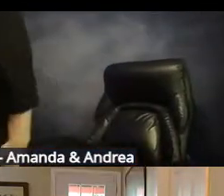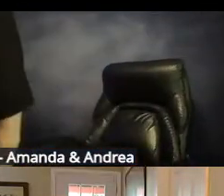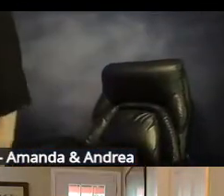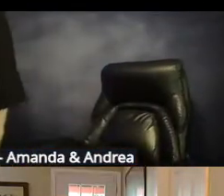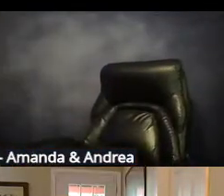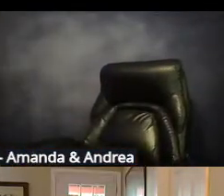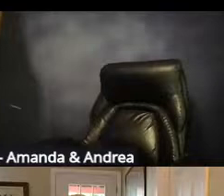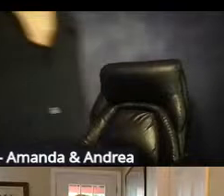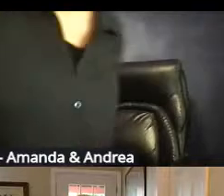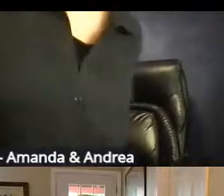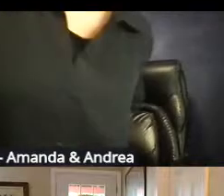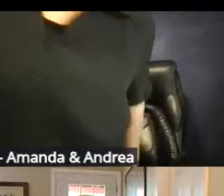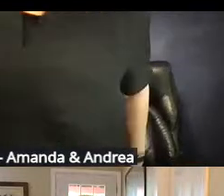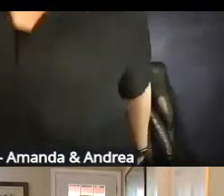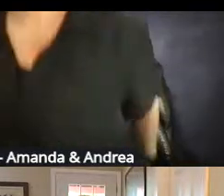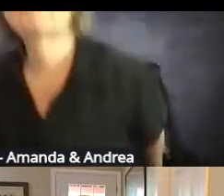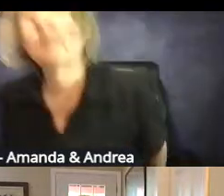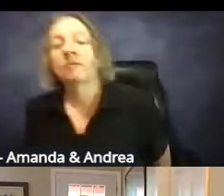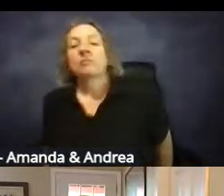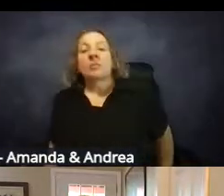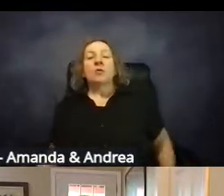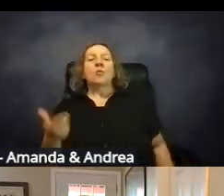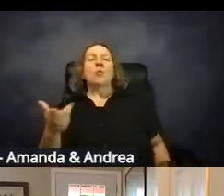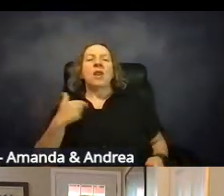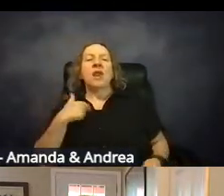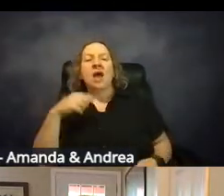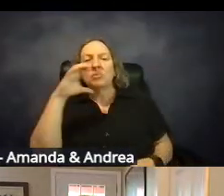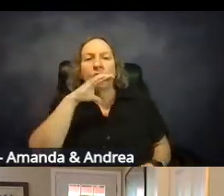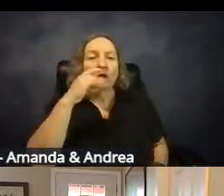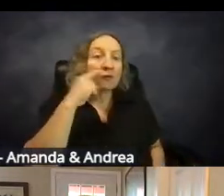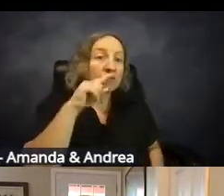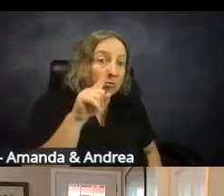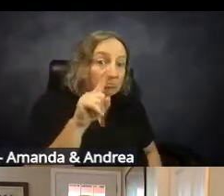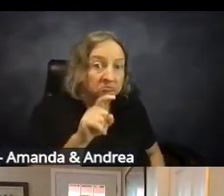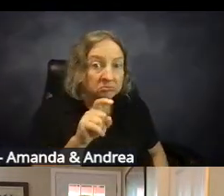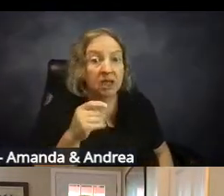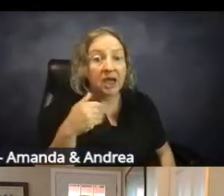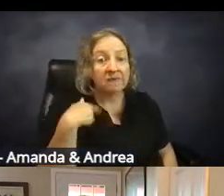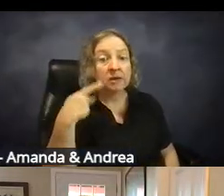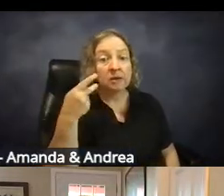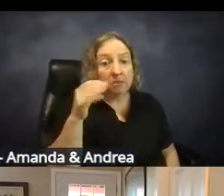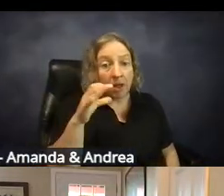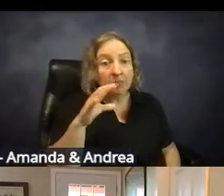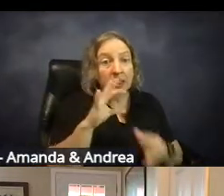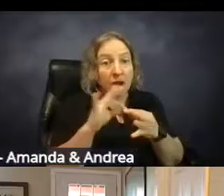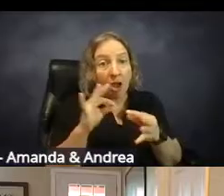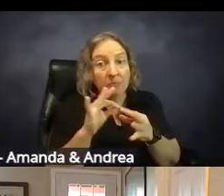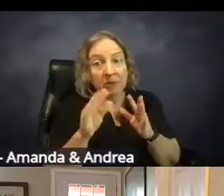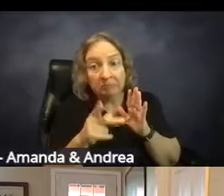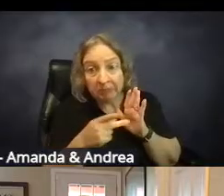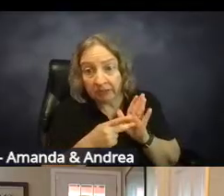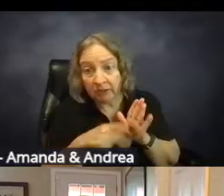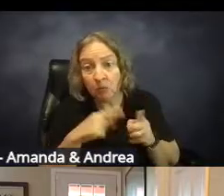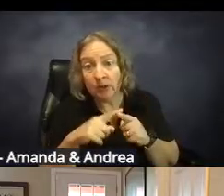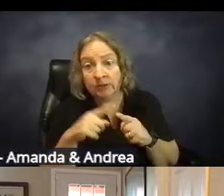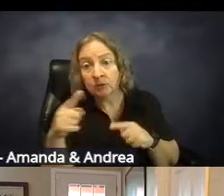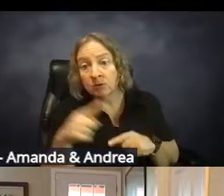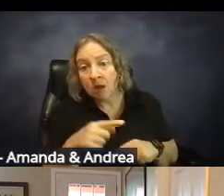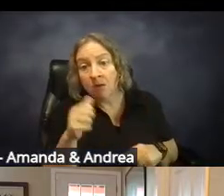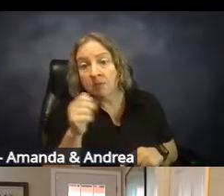I guess what I'm looking for is like some kind of, is there a public comment period kind of thing? Once you come back